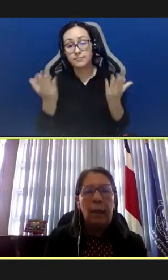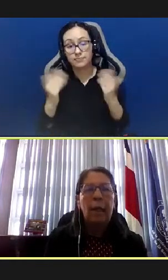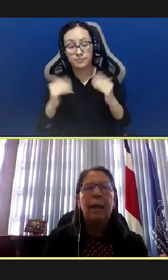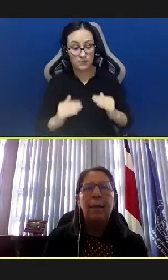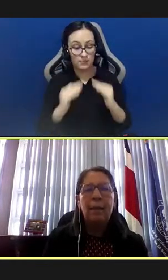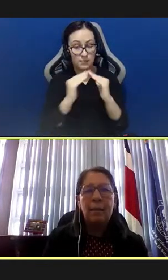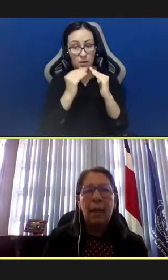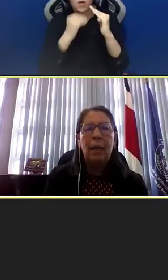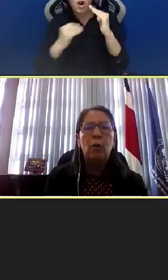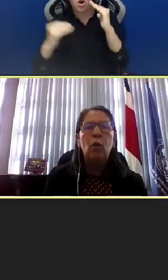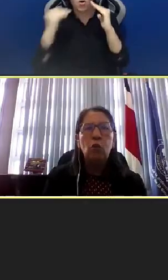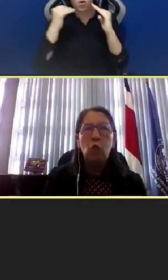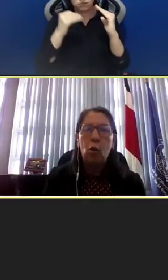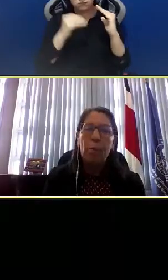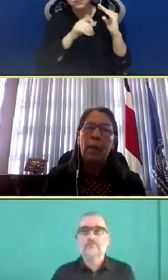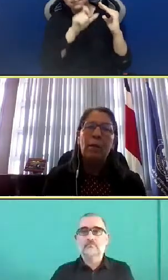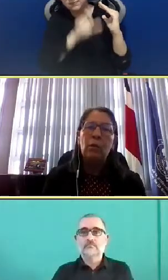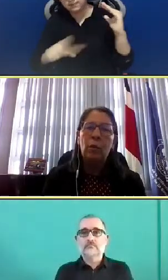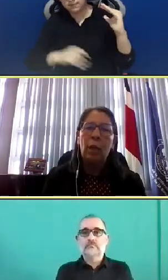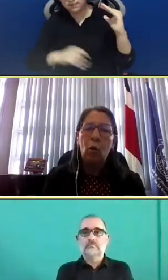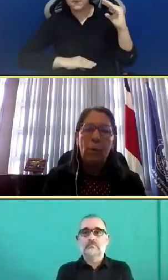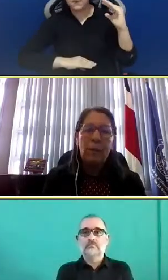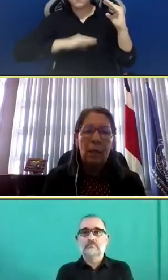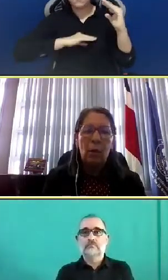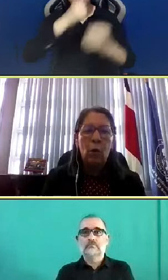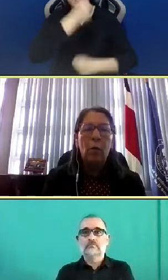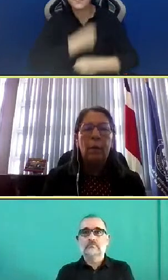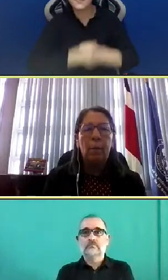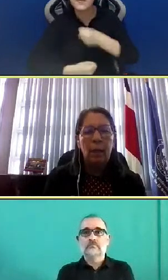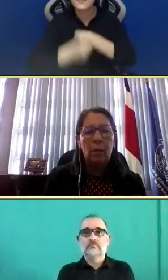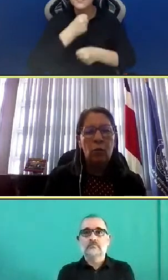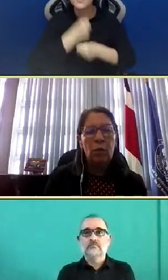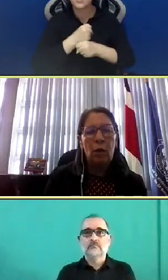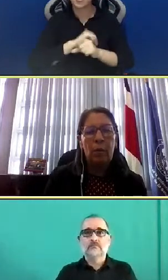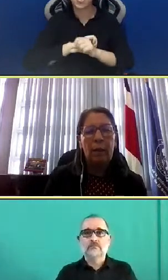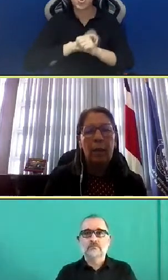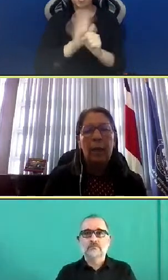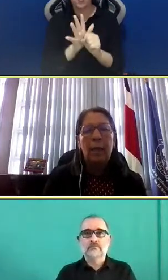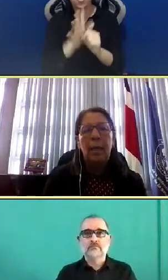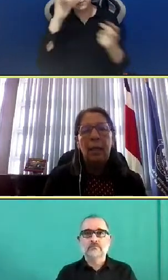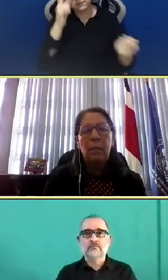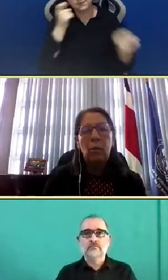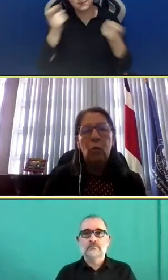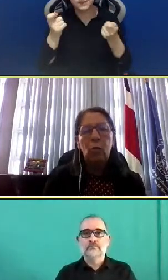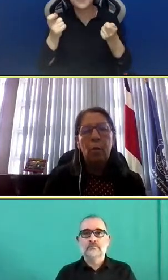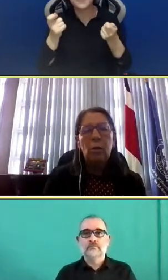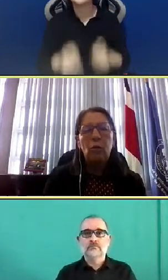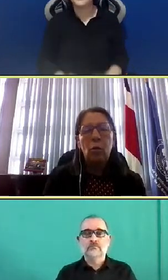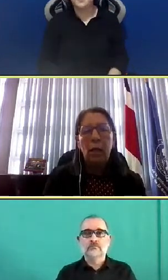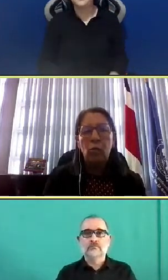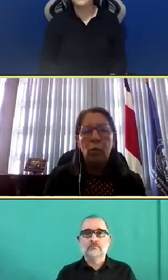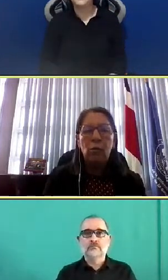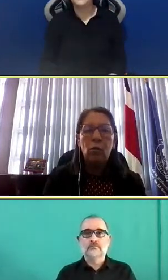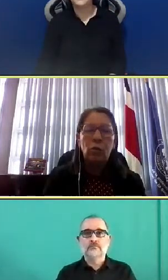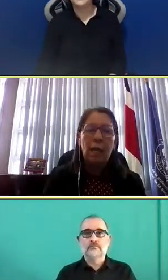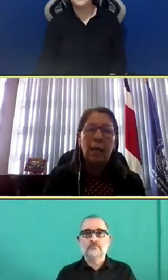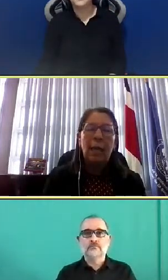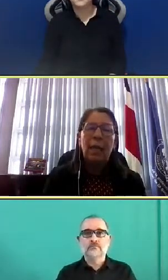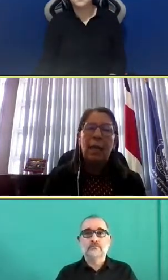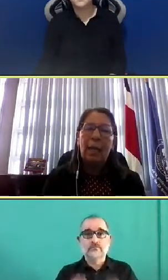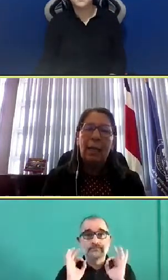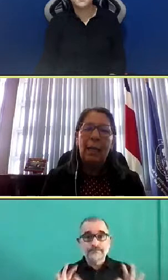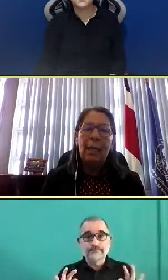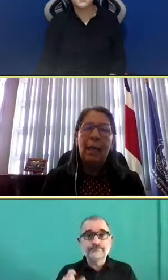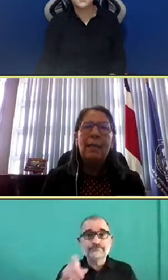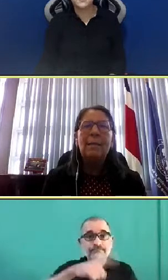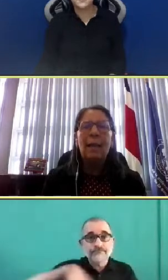support also for the elderly in order to assure that we can prevent the spread of COVID